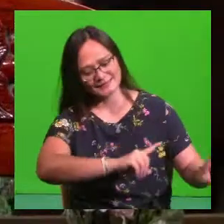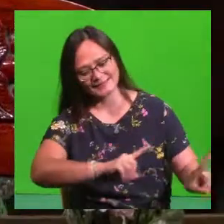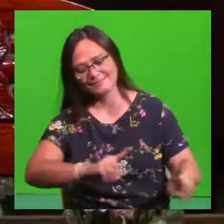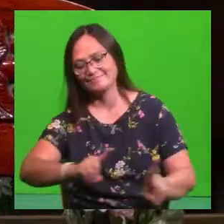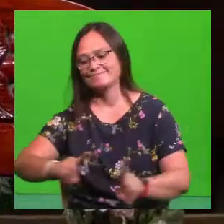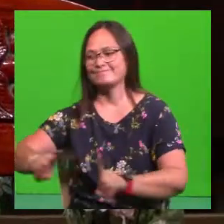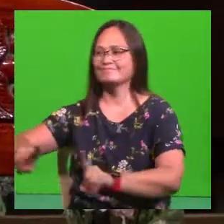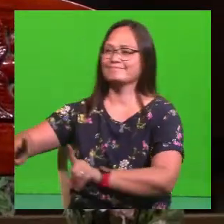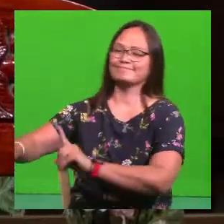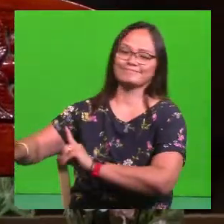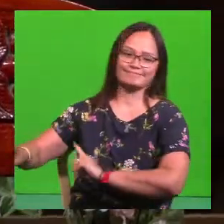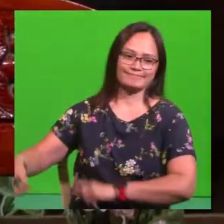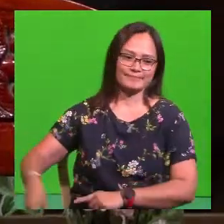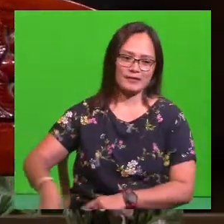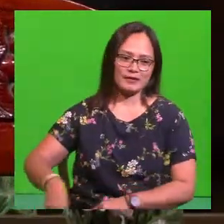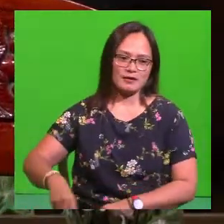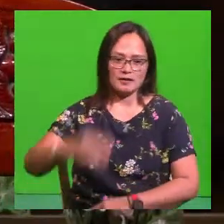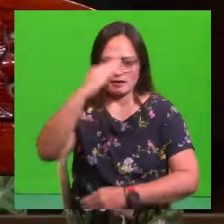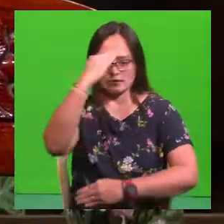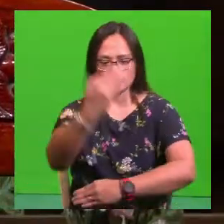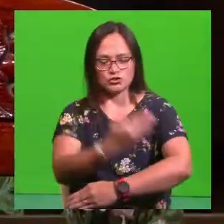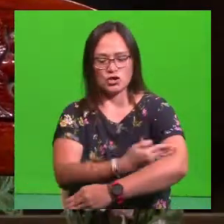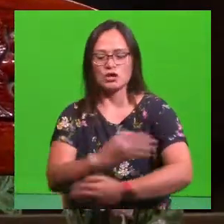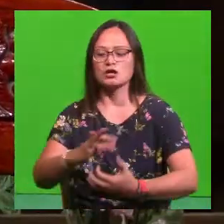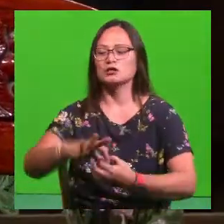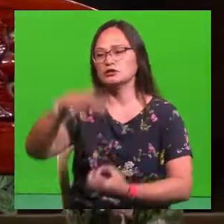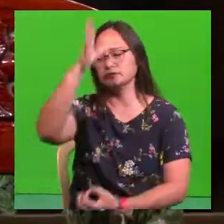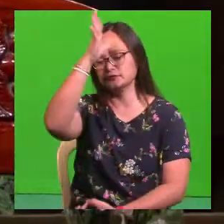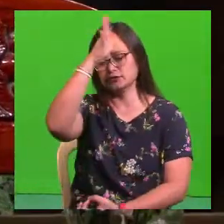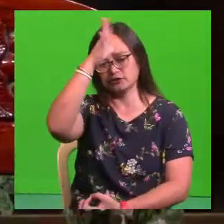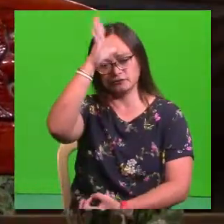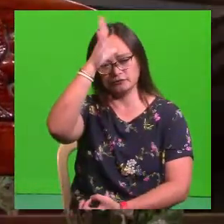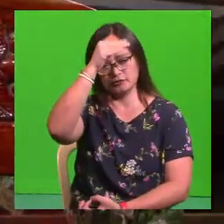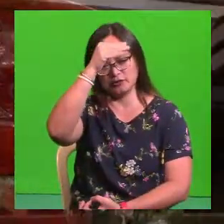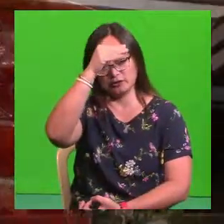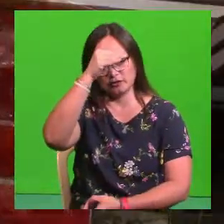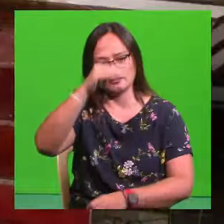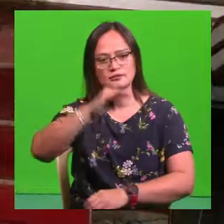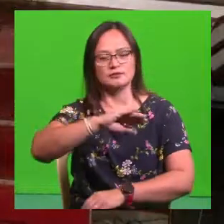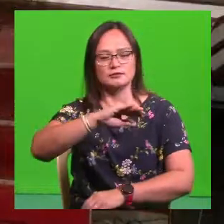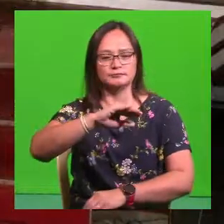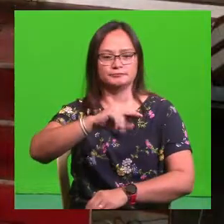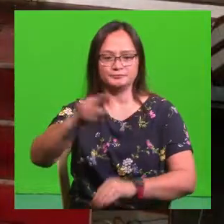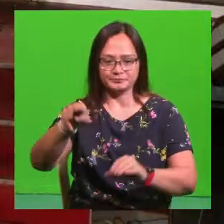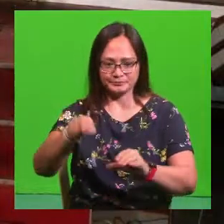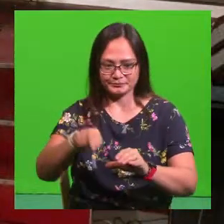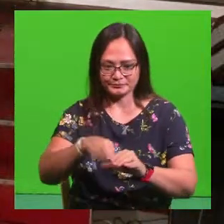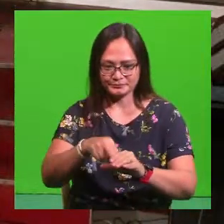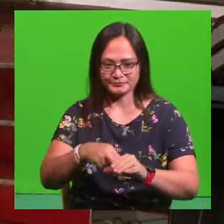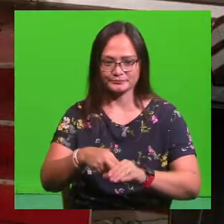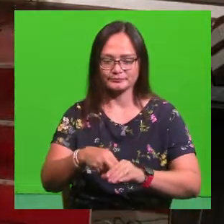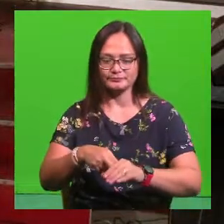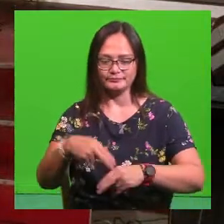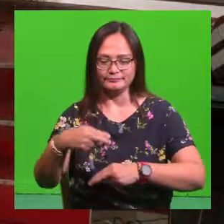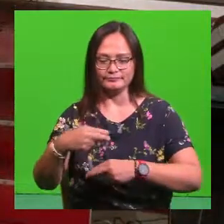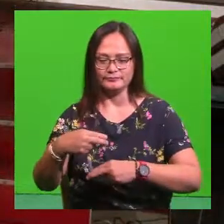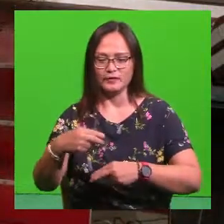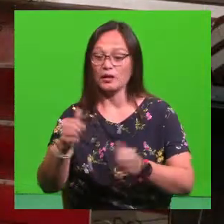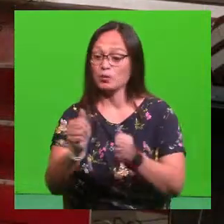is done. A child of the Father joined heir with the